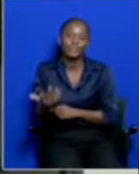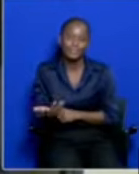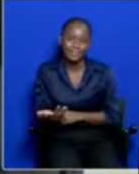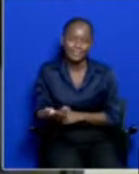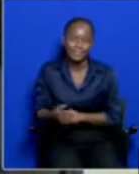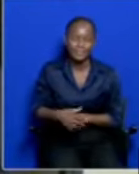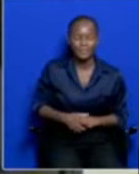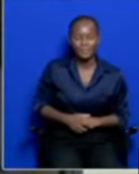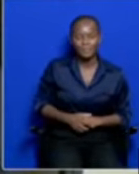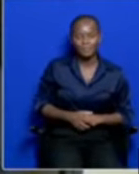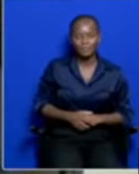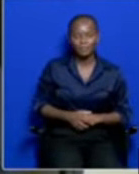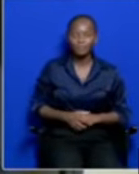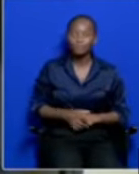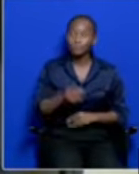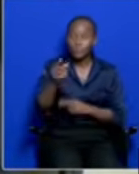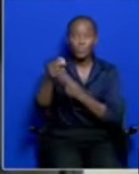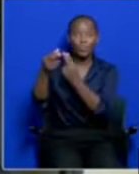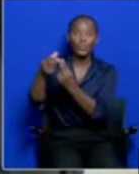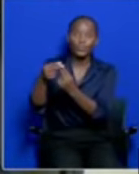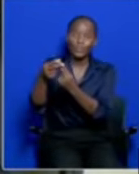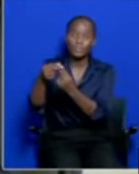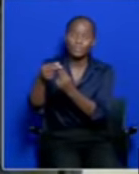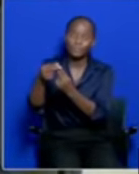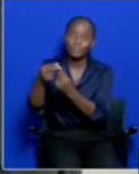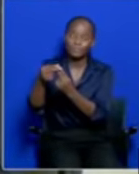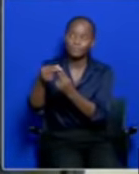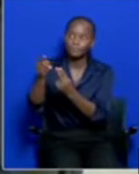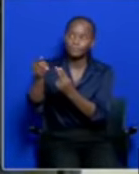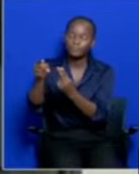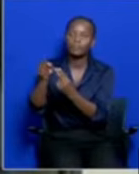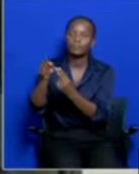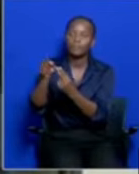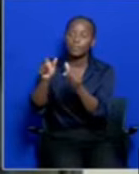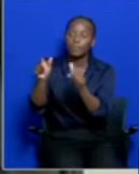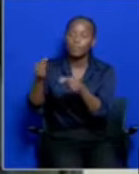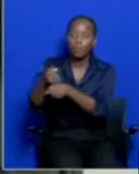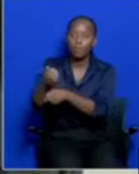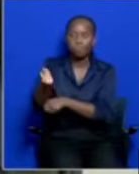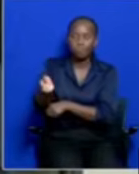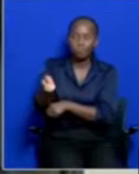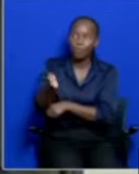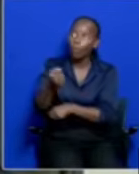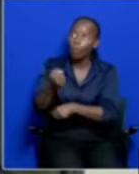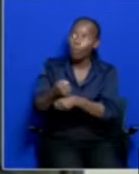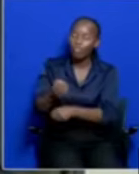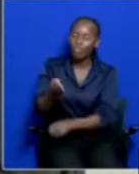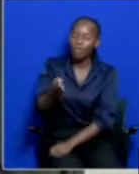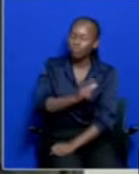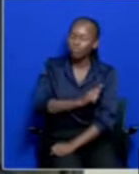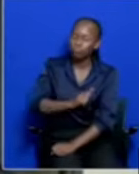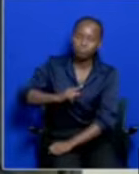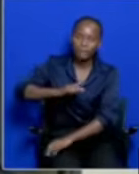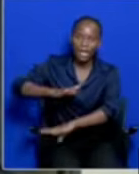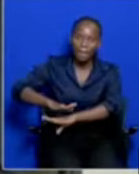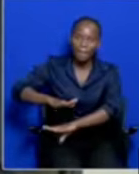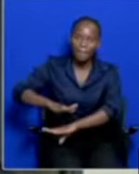those people that were working there, they were working there for the longest time. So each and everything that is happening